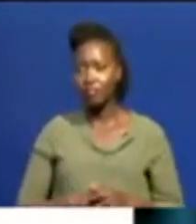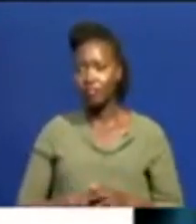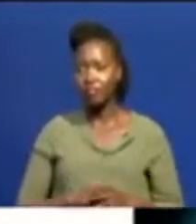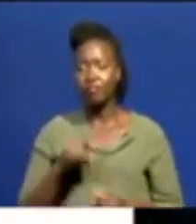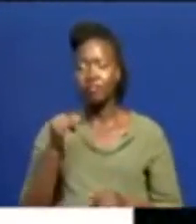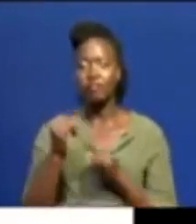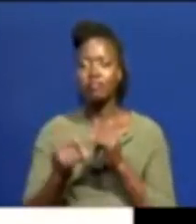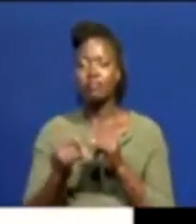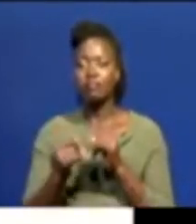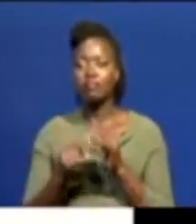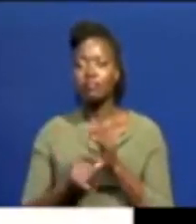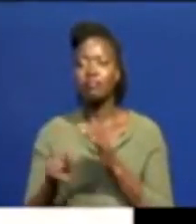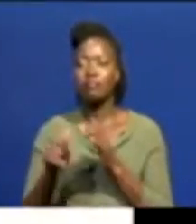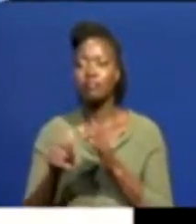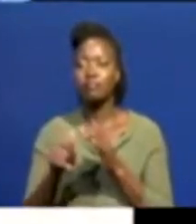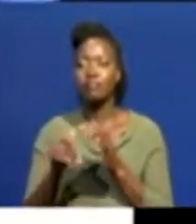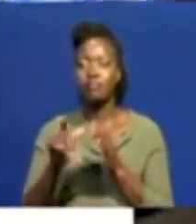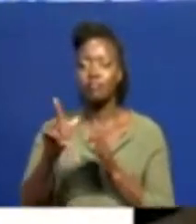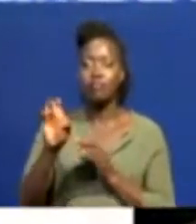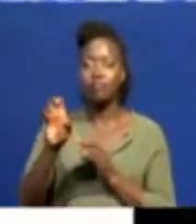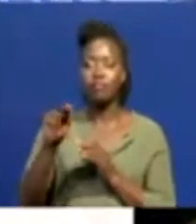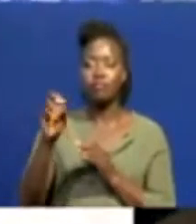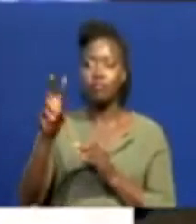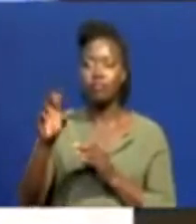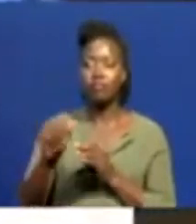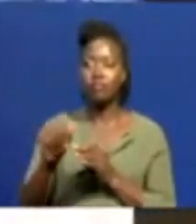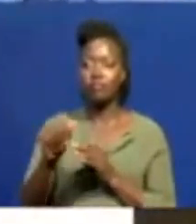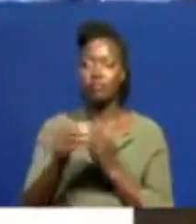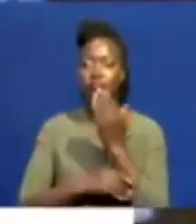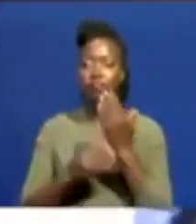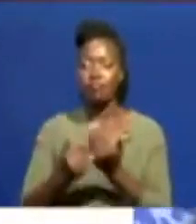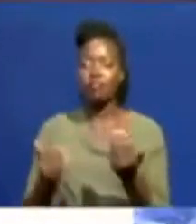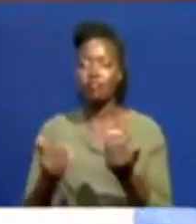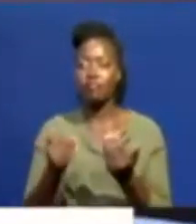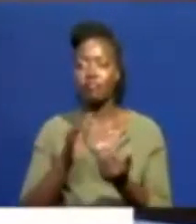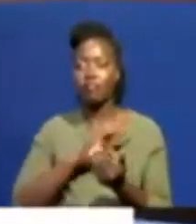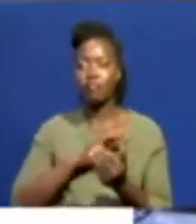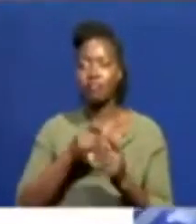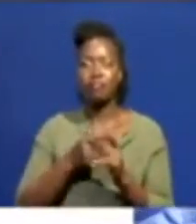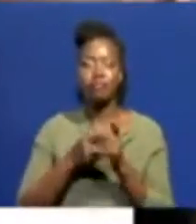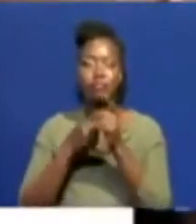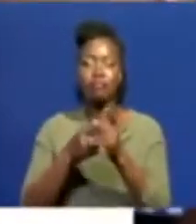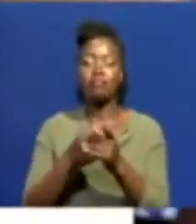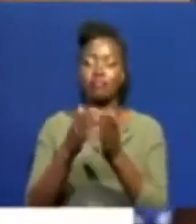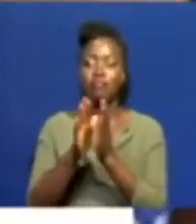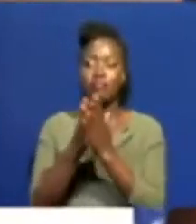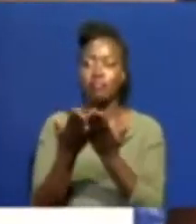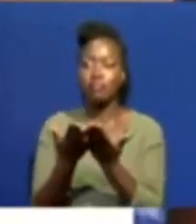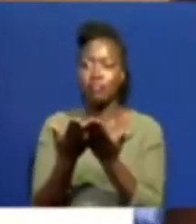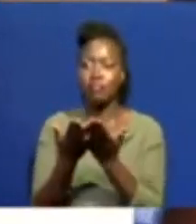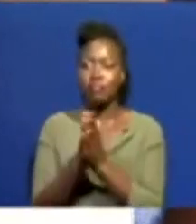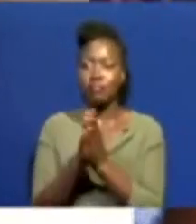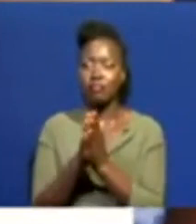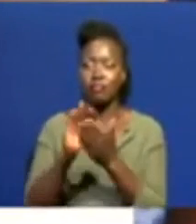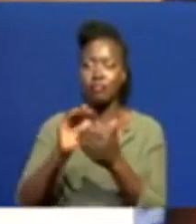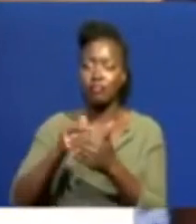Finally, under the auspices of Lenovo, underprivileged children in Kibera are set to benefit from a donation of stationery and Lenovo tablets